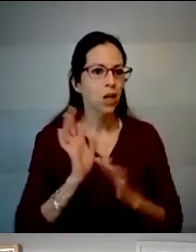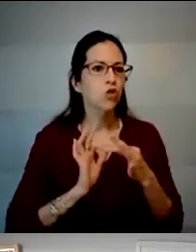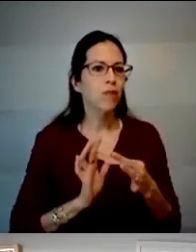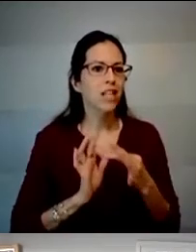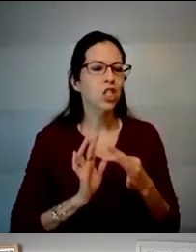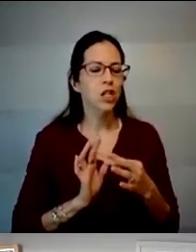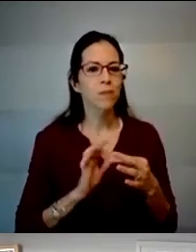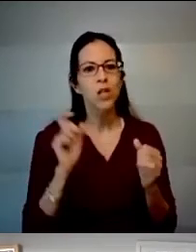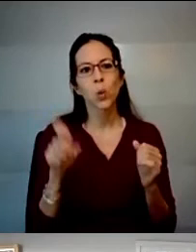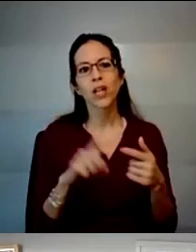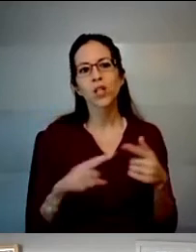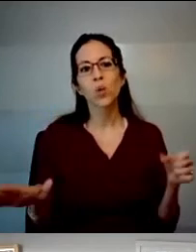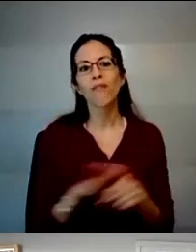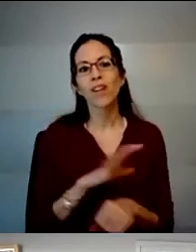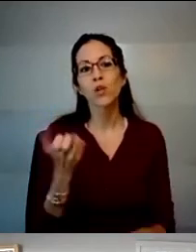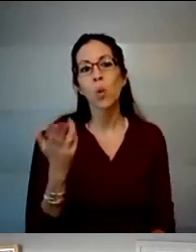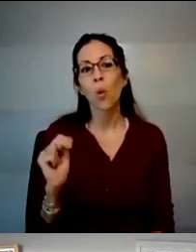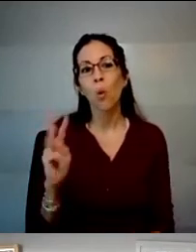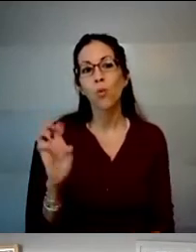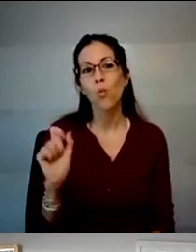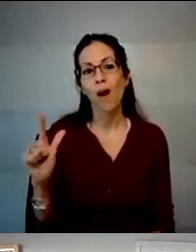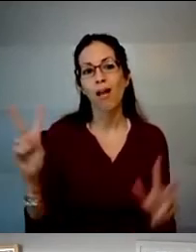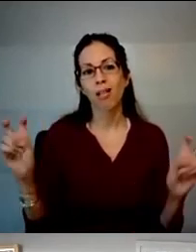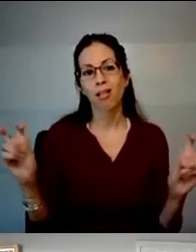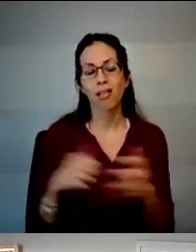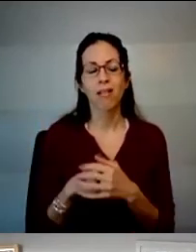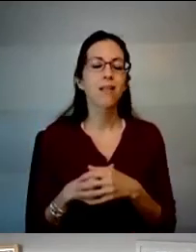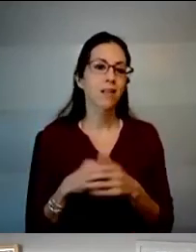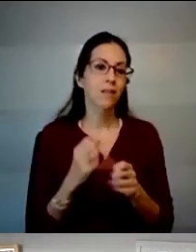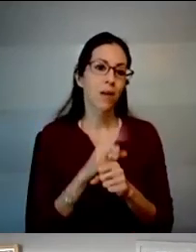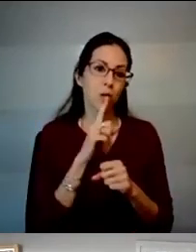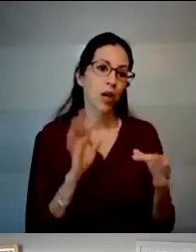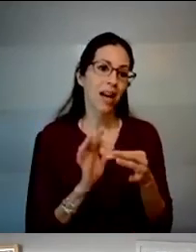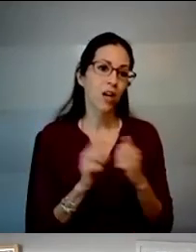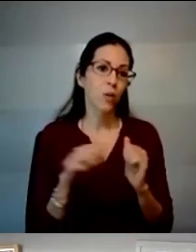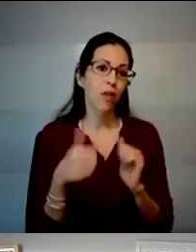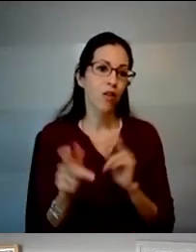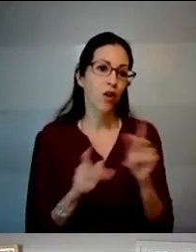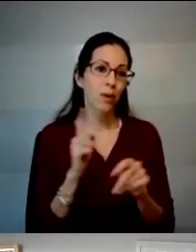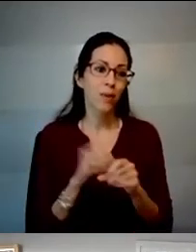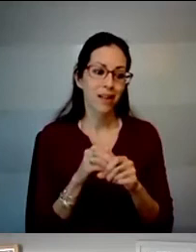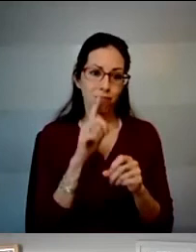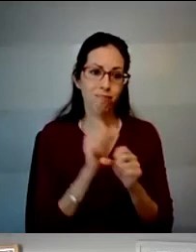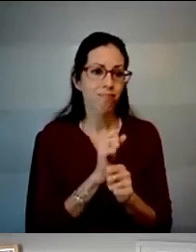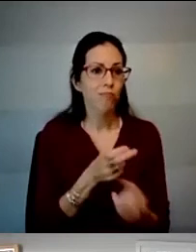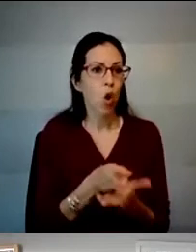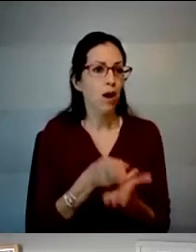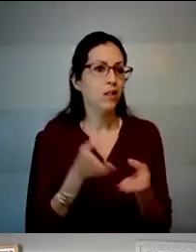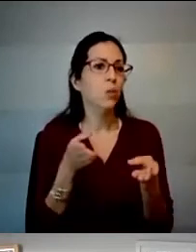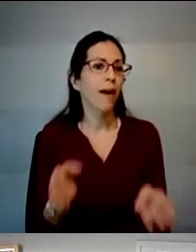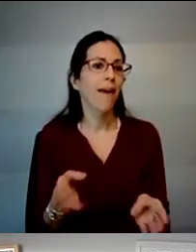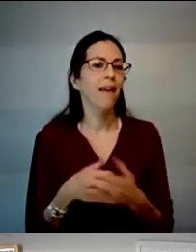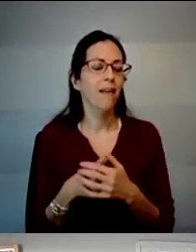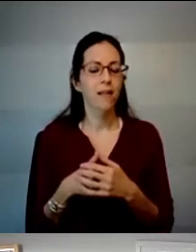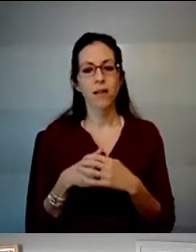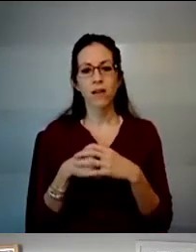need to fill your own well, right, to be able to connect with other people in an authentic way. So I think,